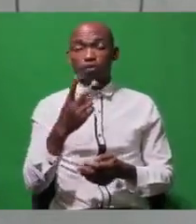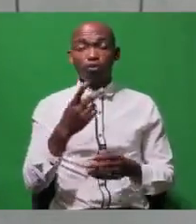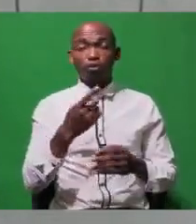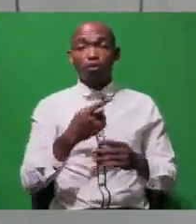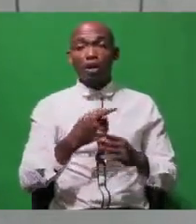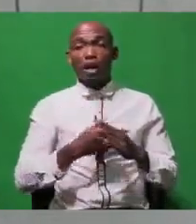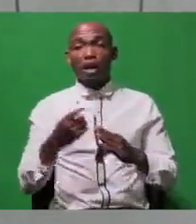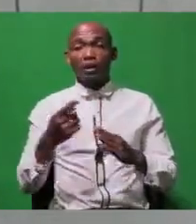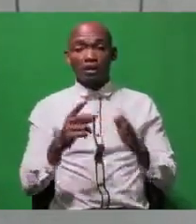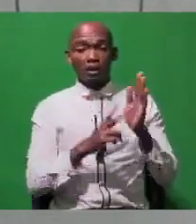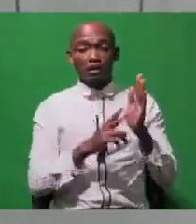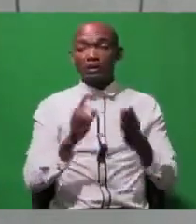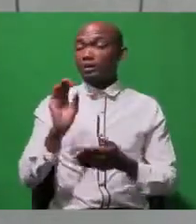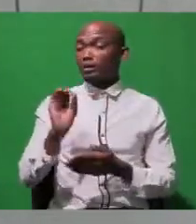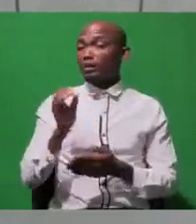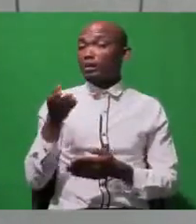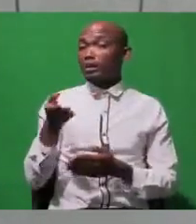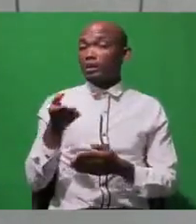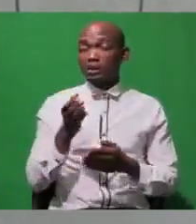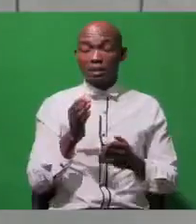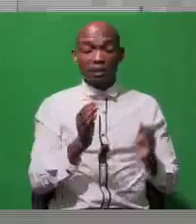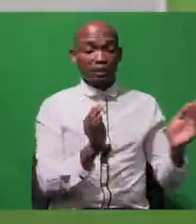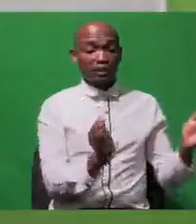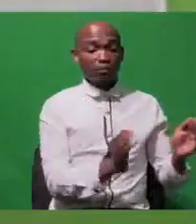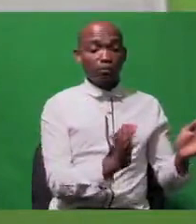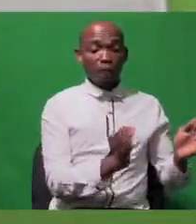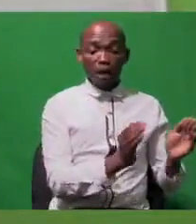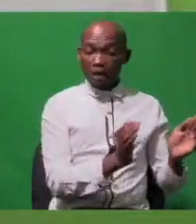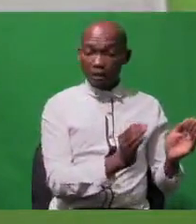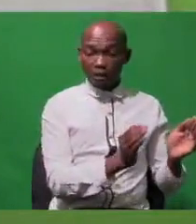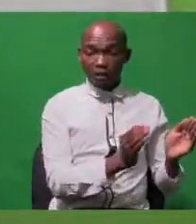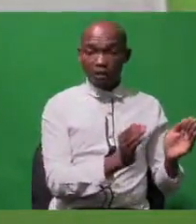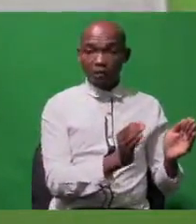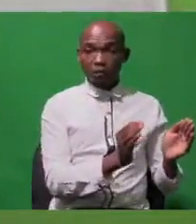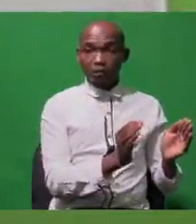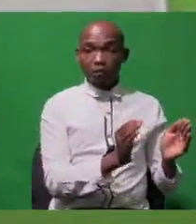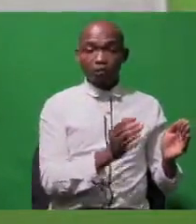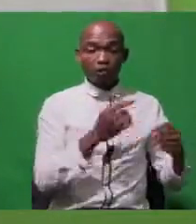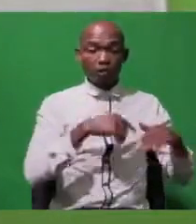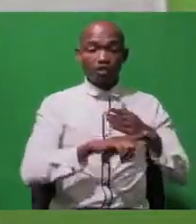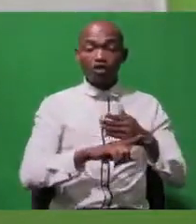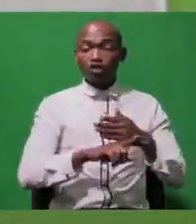21,270. This is a balance for new month, that is December.